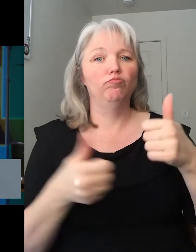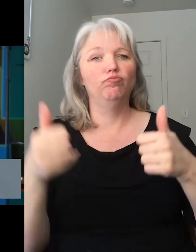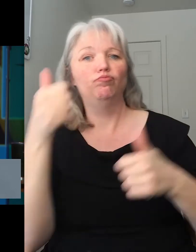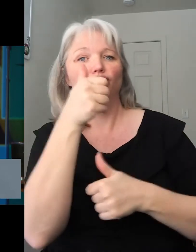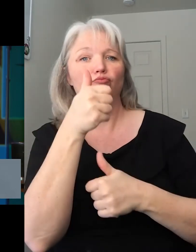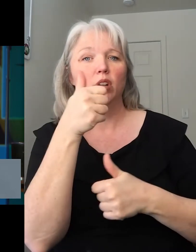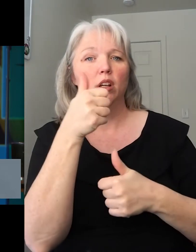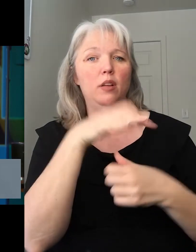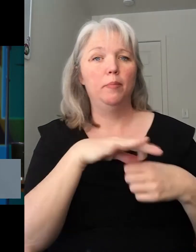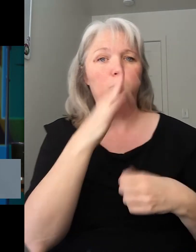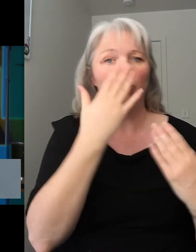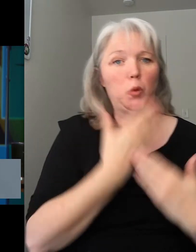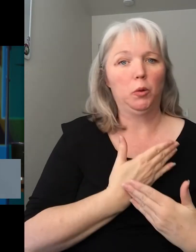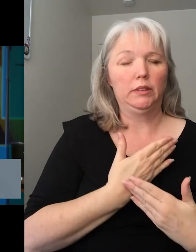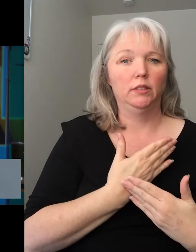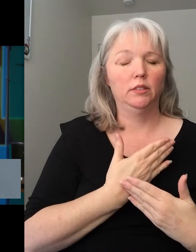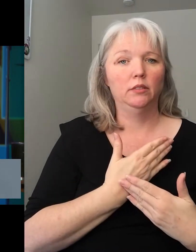darkness.